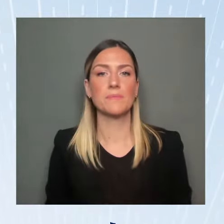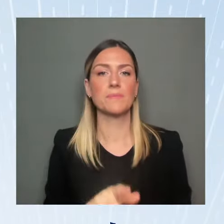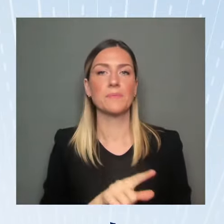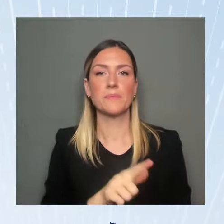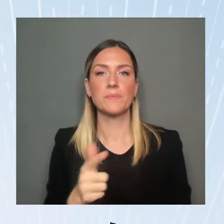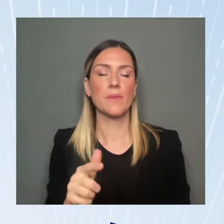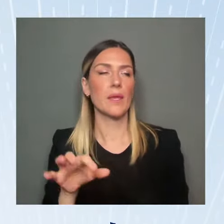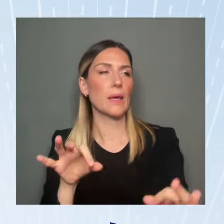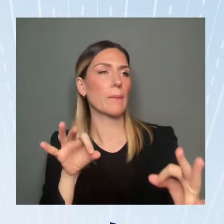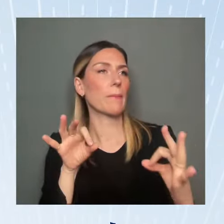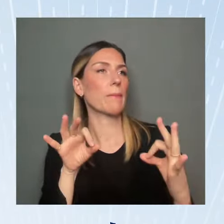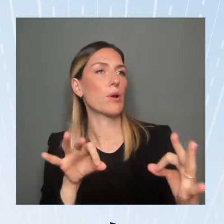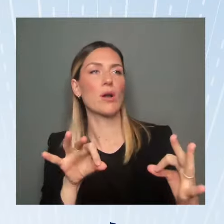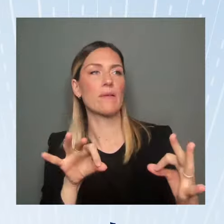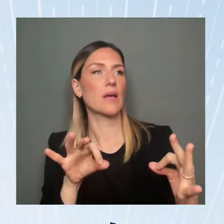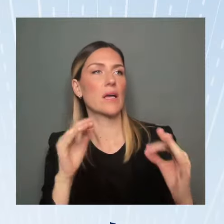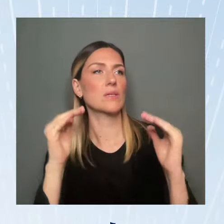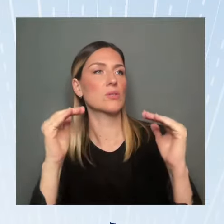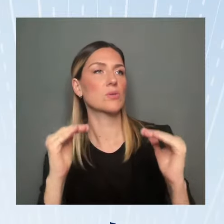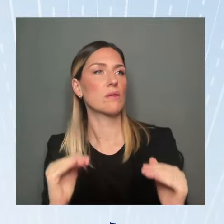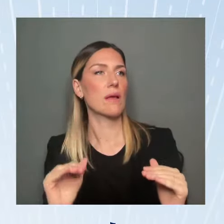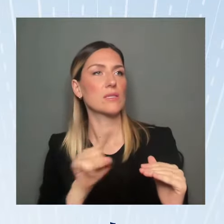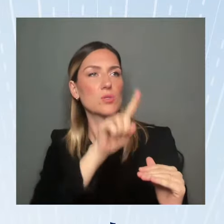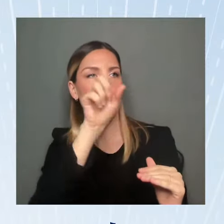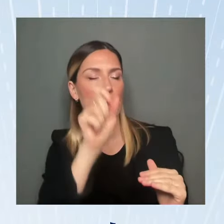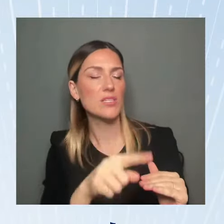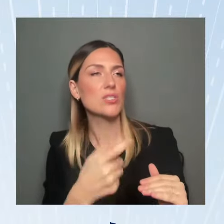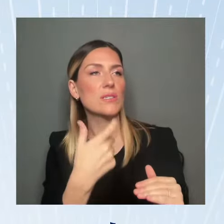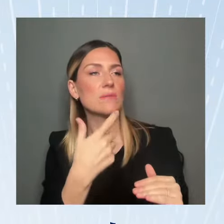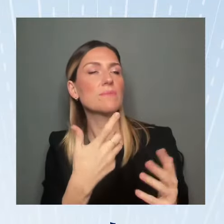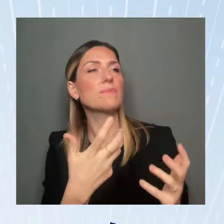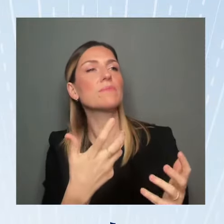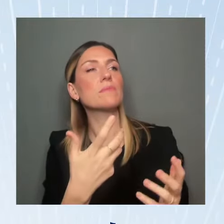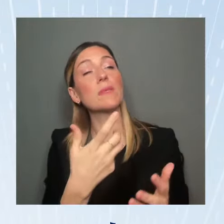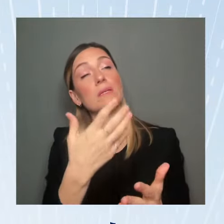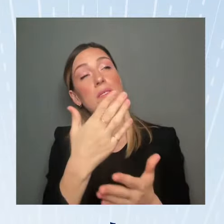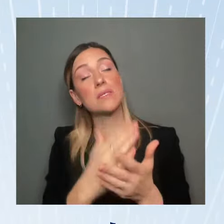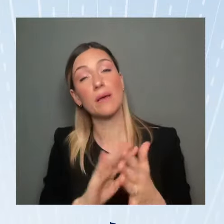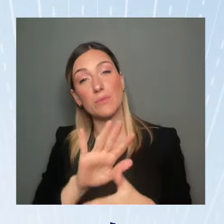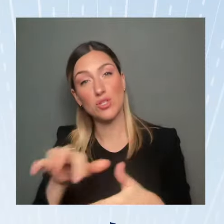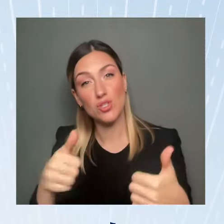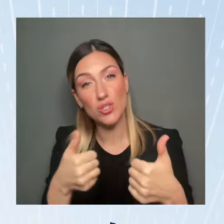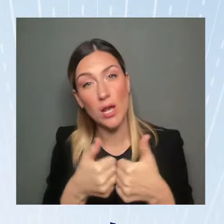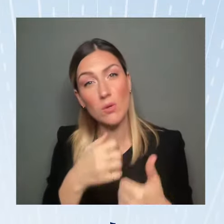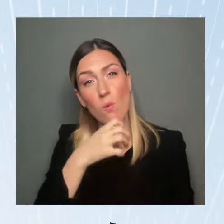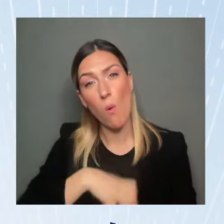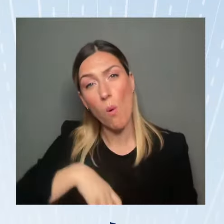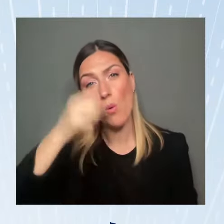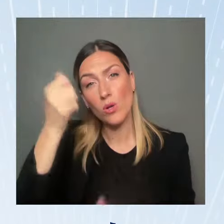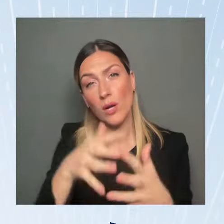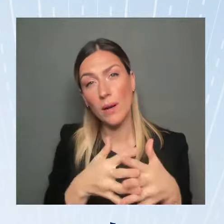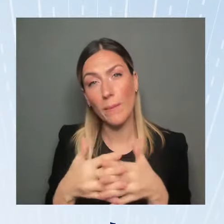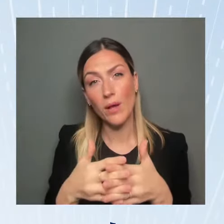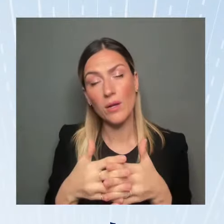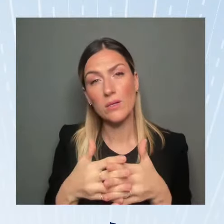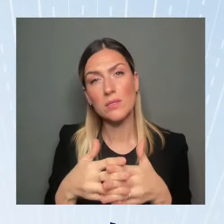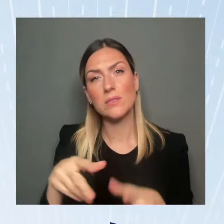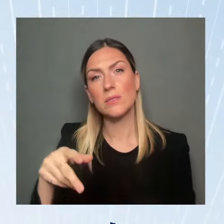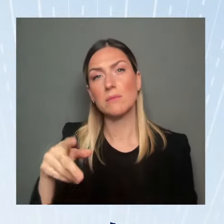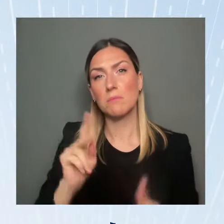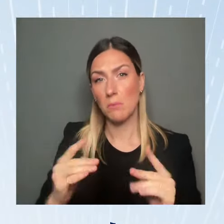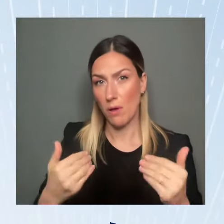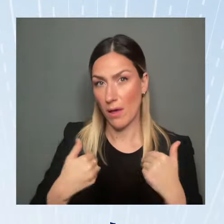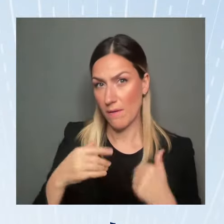Mr. Secretary, to the next question, which is, what are some of the key challenges that older Americans, people with disabilities,